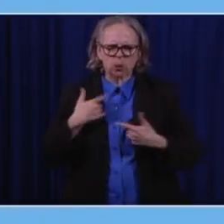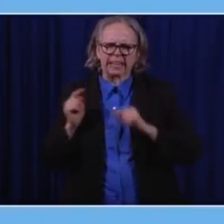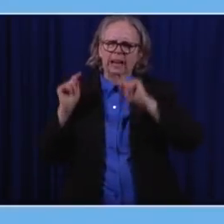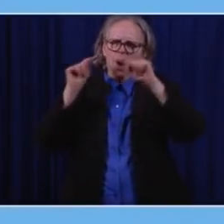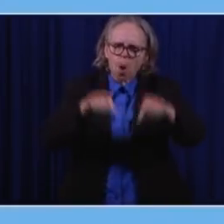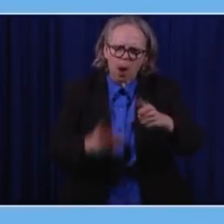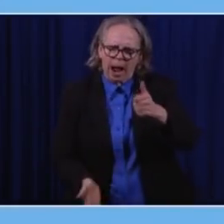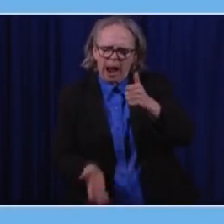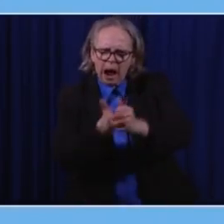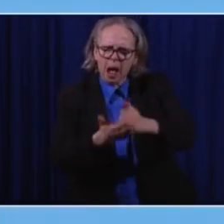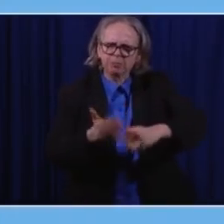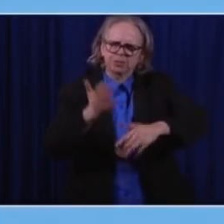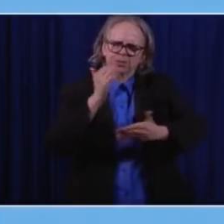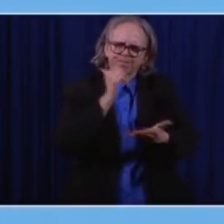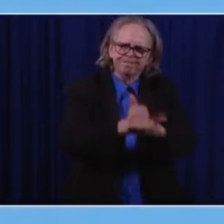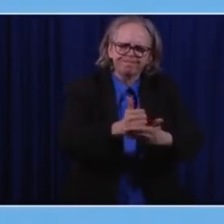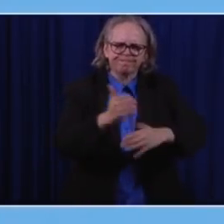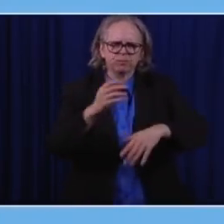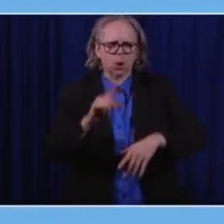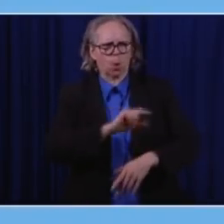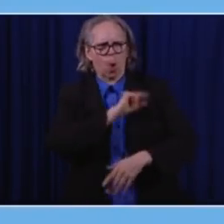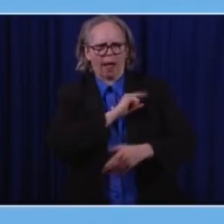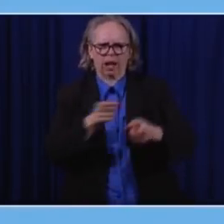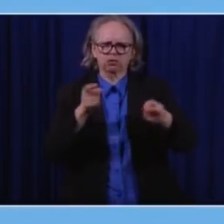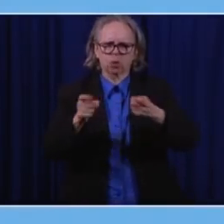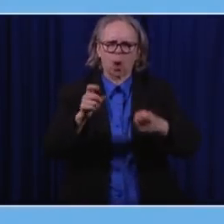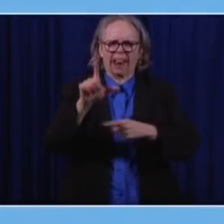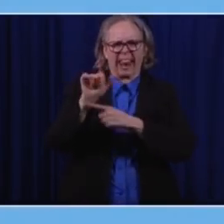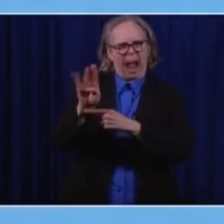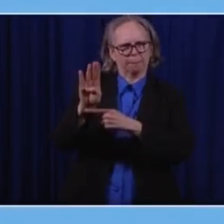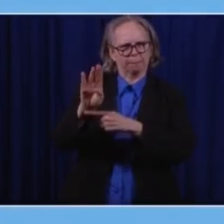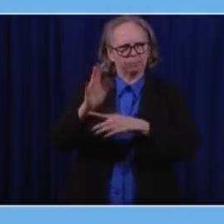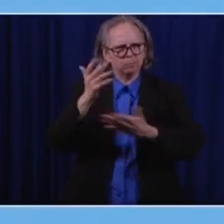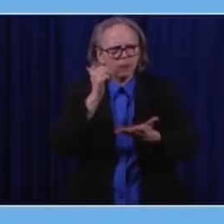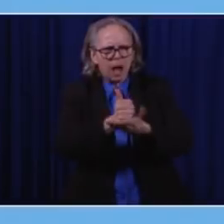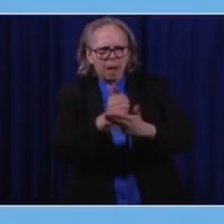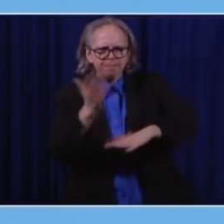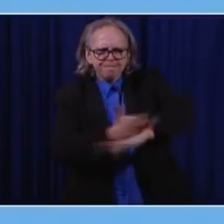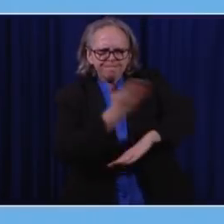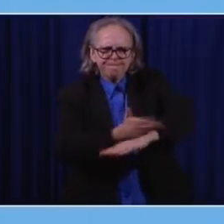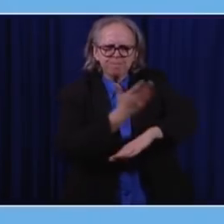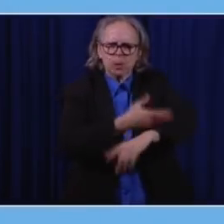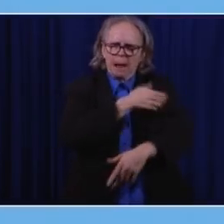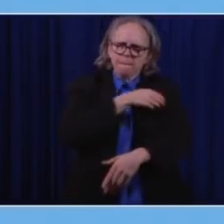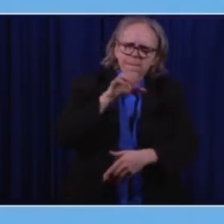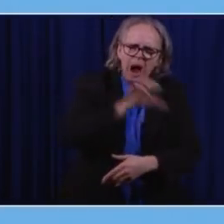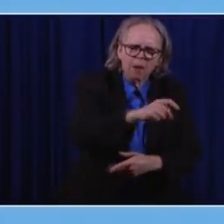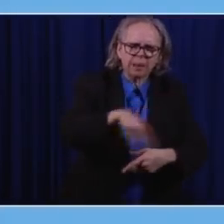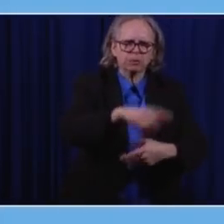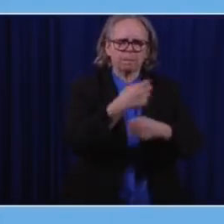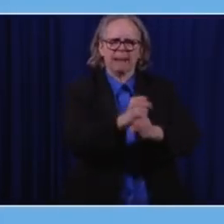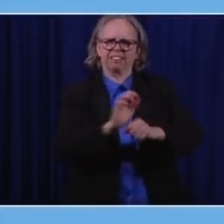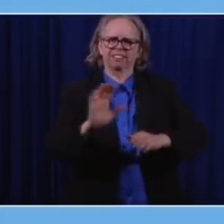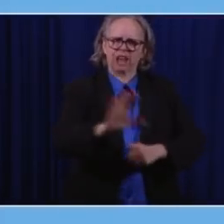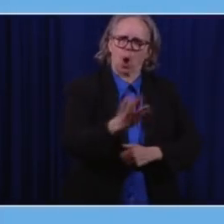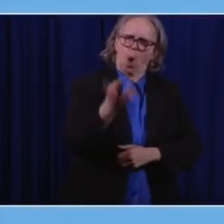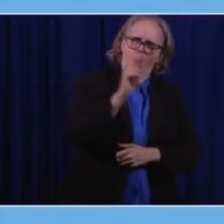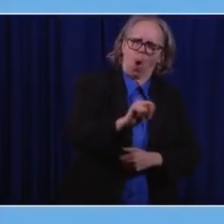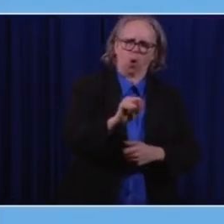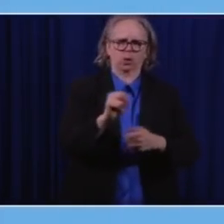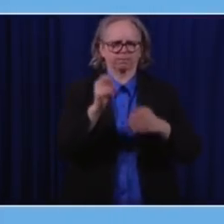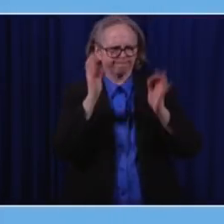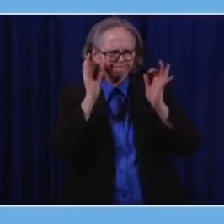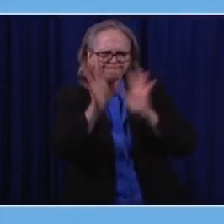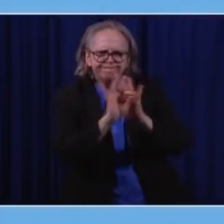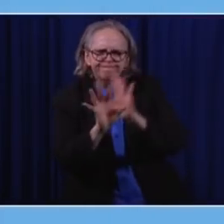quality control lab there. And that's going to enable them to make the choices that they need to make so they can raise the community, get more money for their